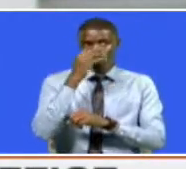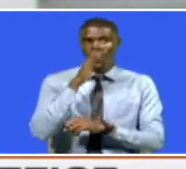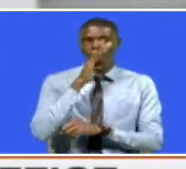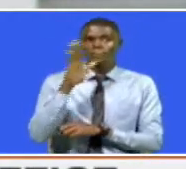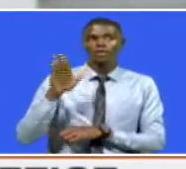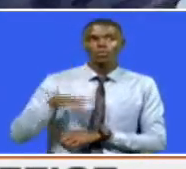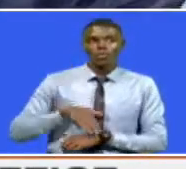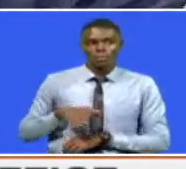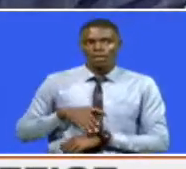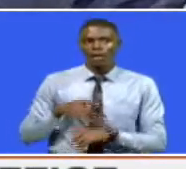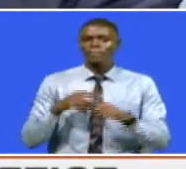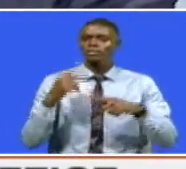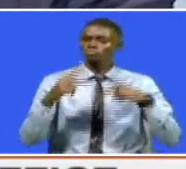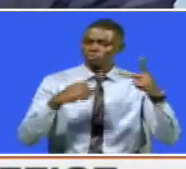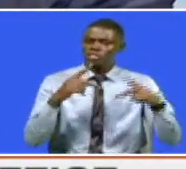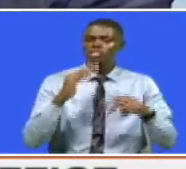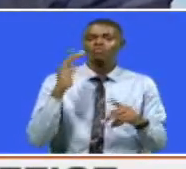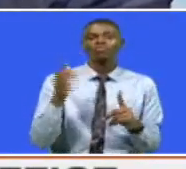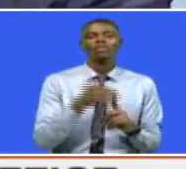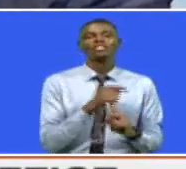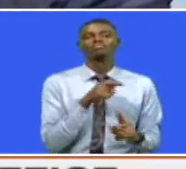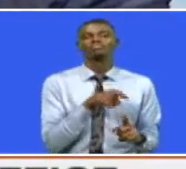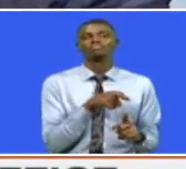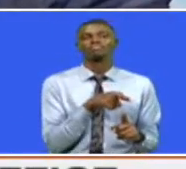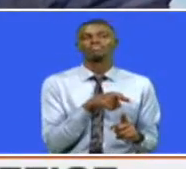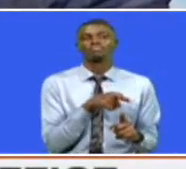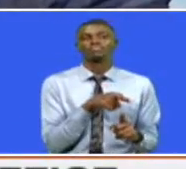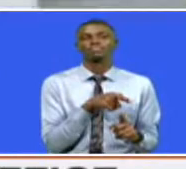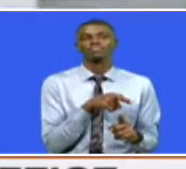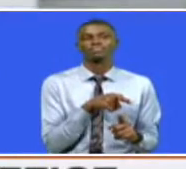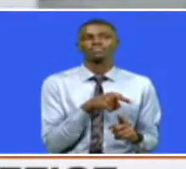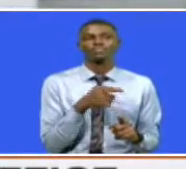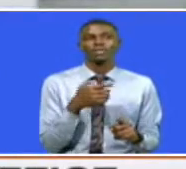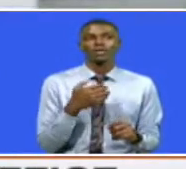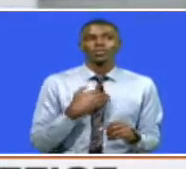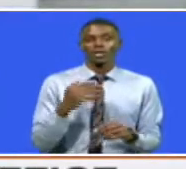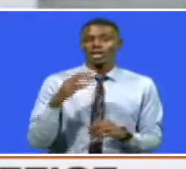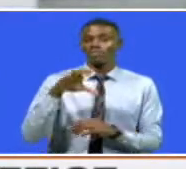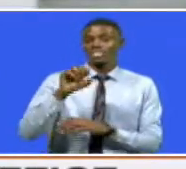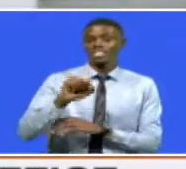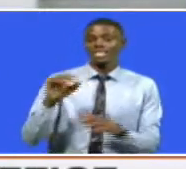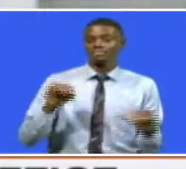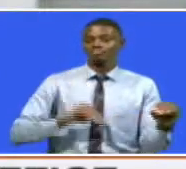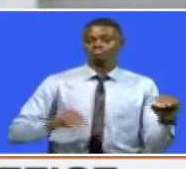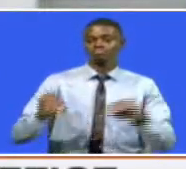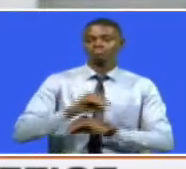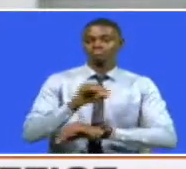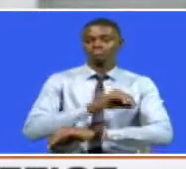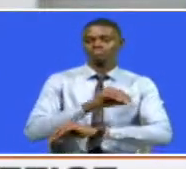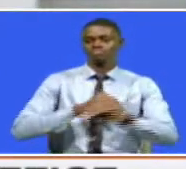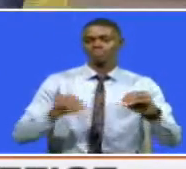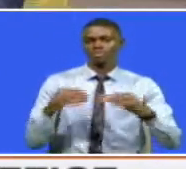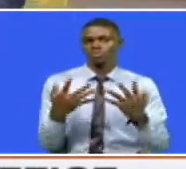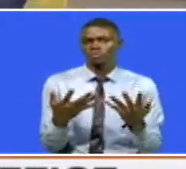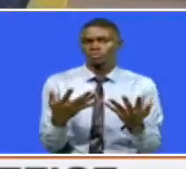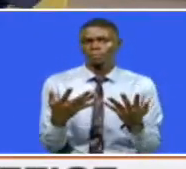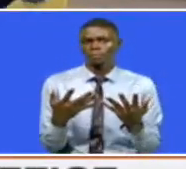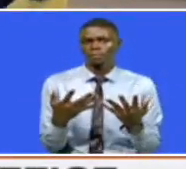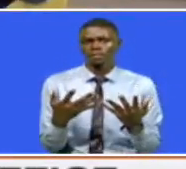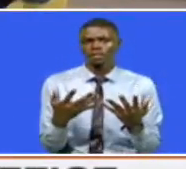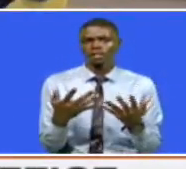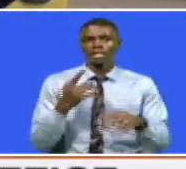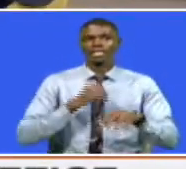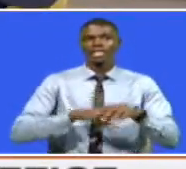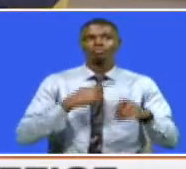But progressively, we will get there. Or we're going to have cabinet reshuffles. No. I'm not saying that we will. What I'm talking about, when we talk